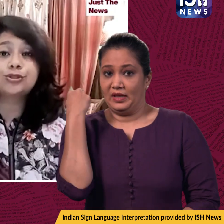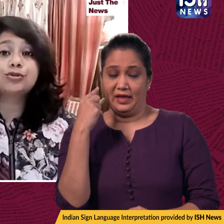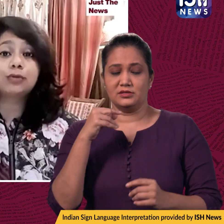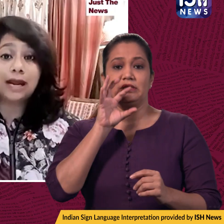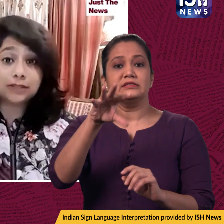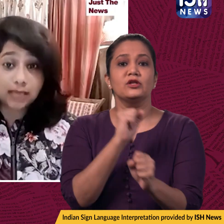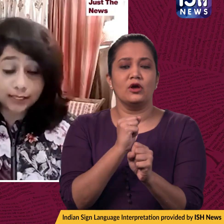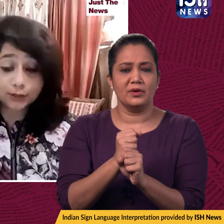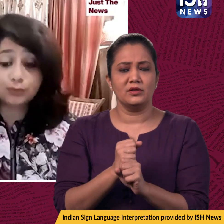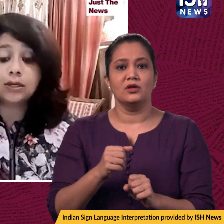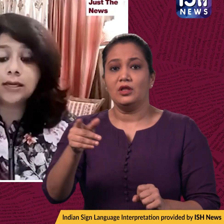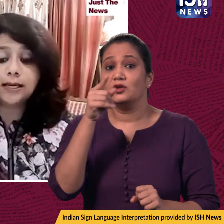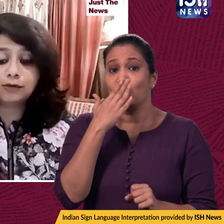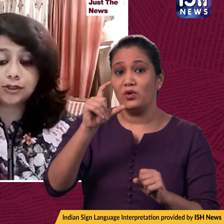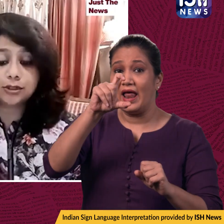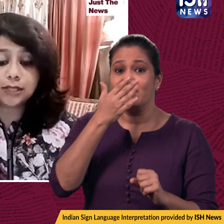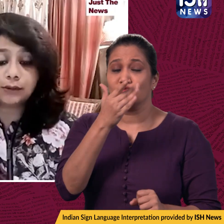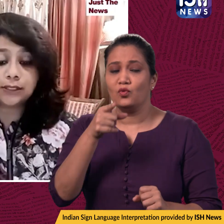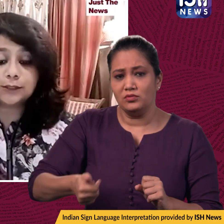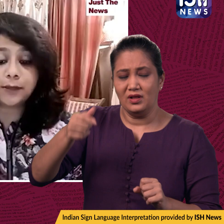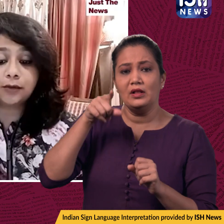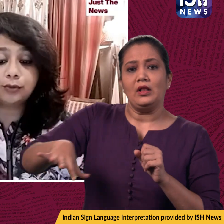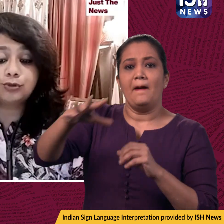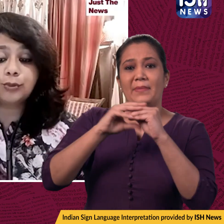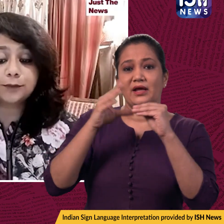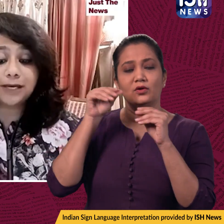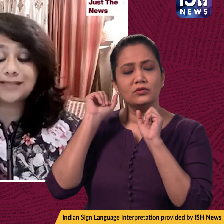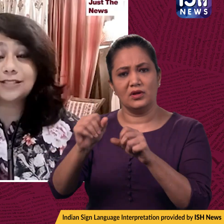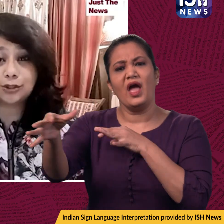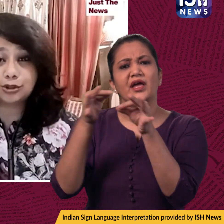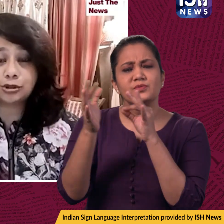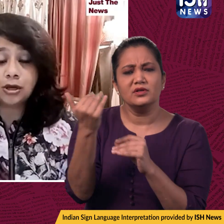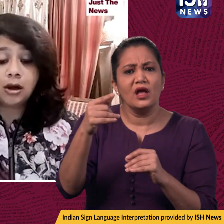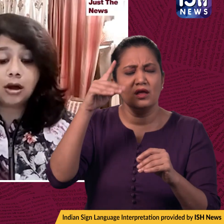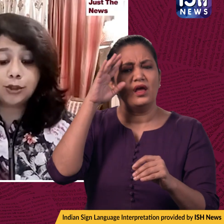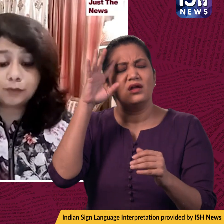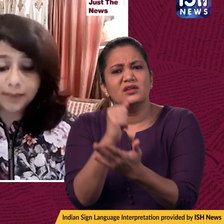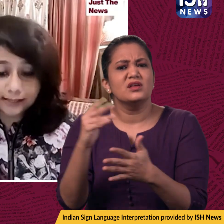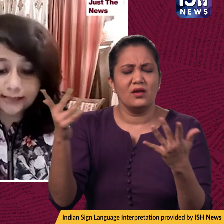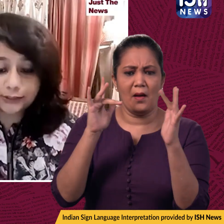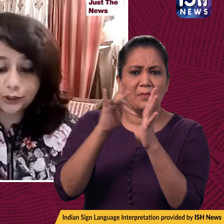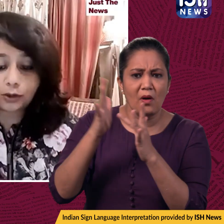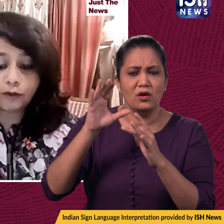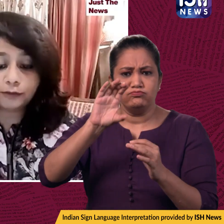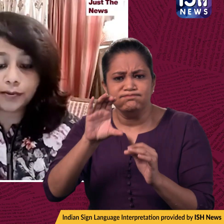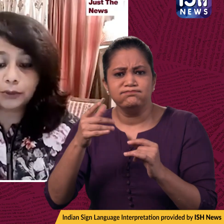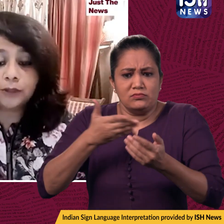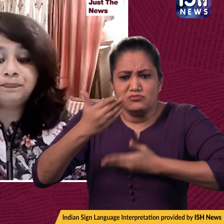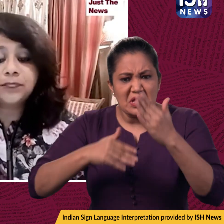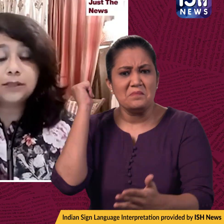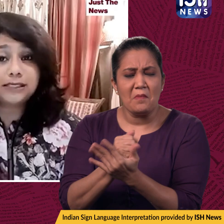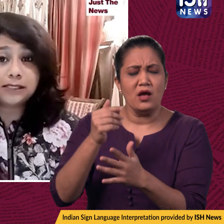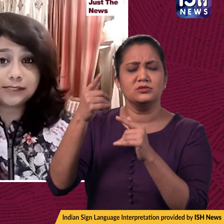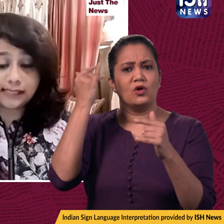issued notice to Clarence High School in Richardstown in East Bengaluru to explain its decision to mandate teaching of the